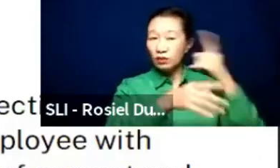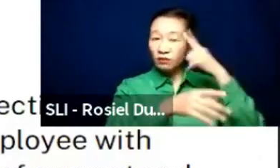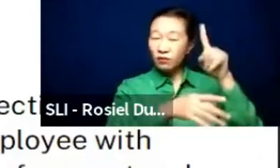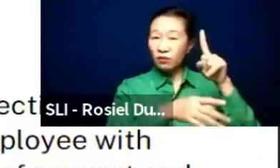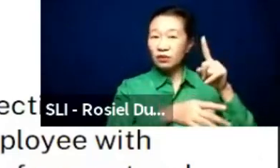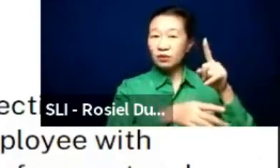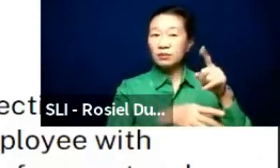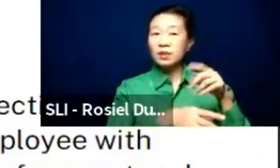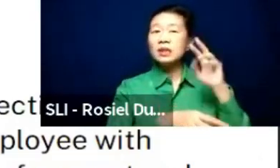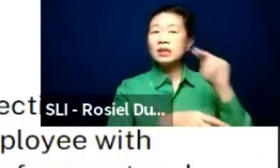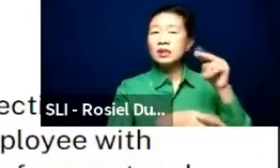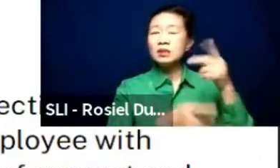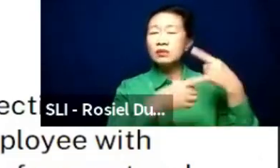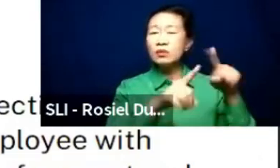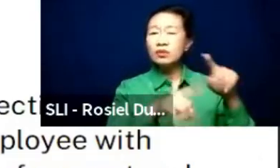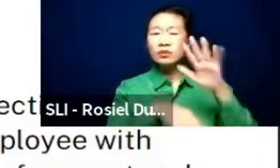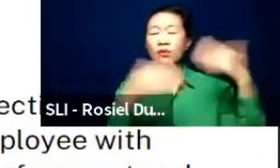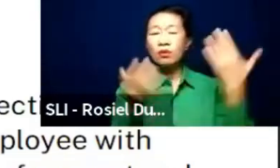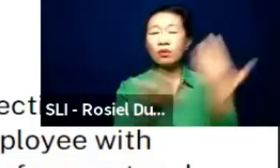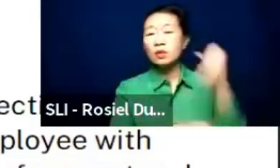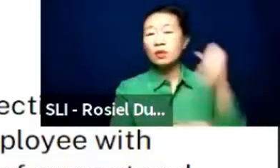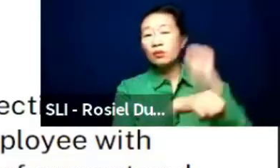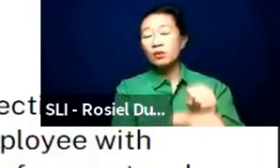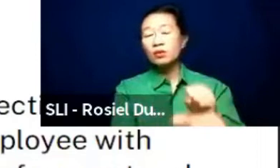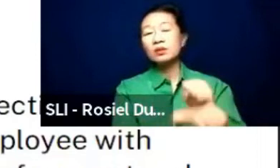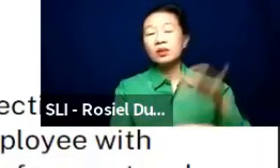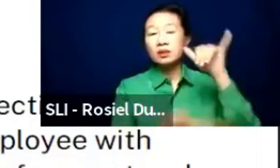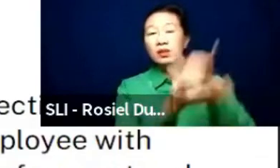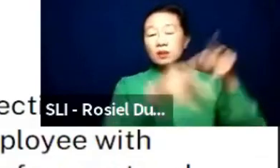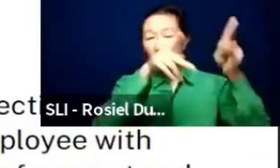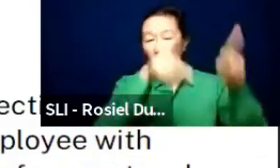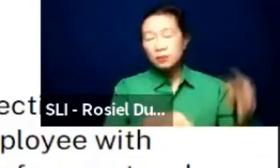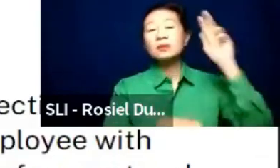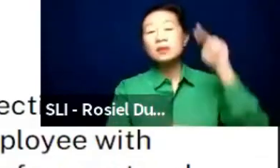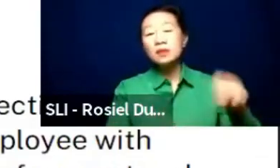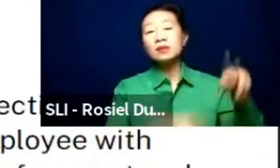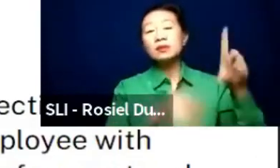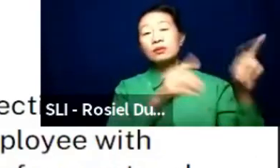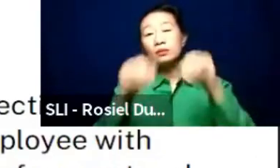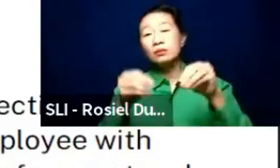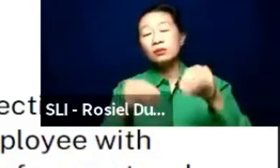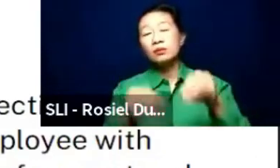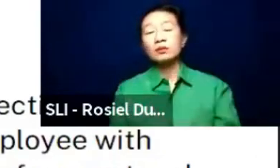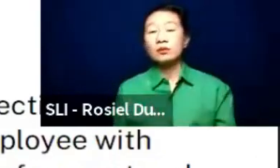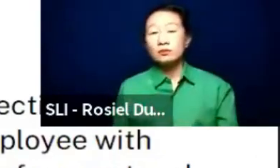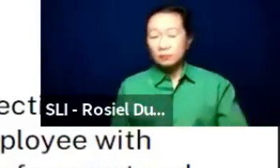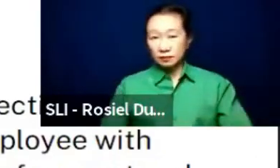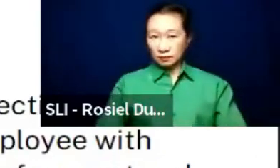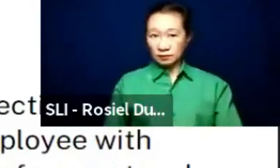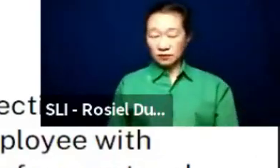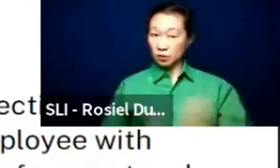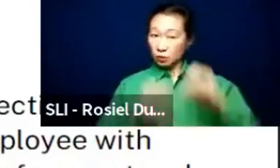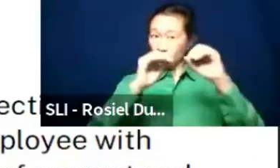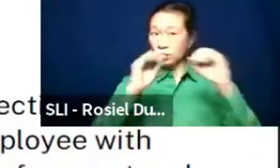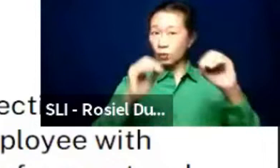to go through all the tasks that the adult with disability has to go through. Ituturo niya